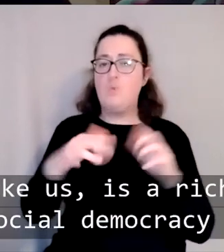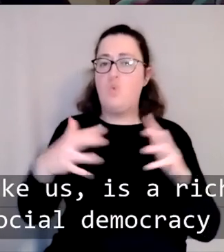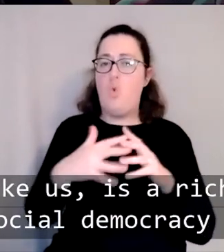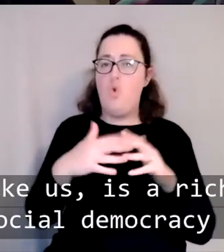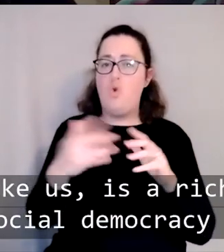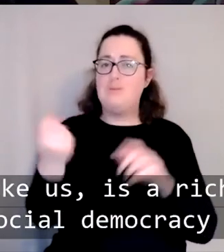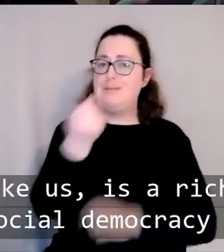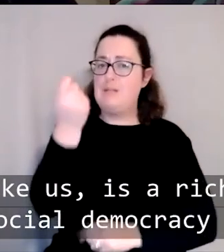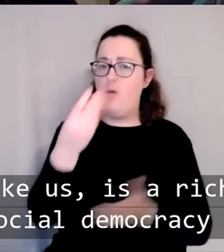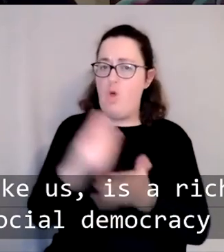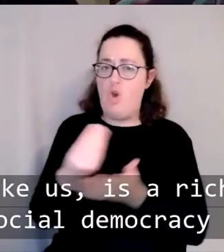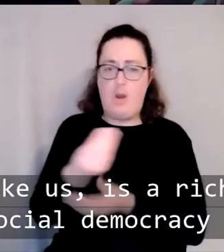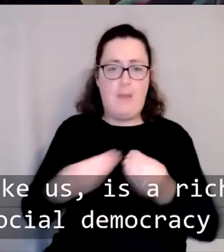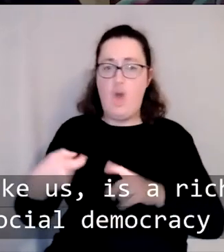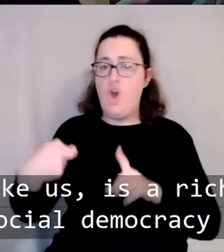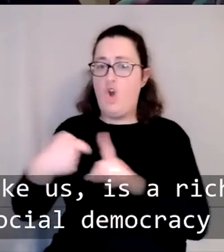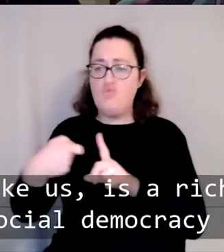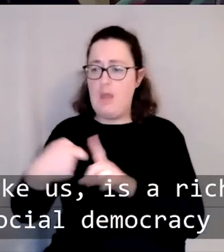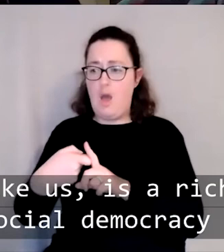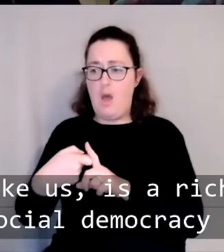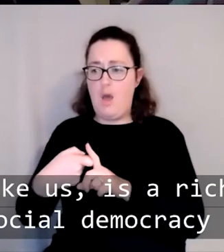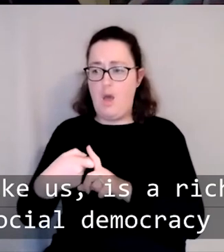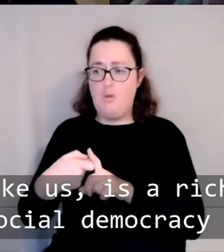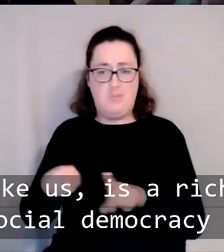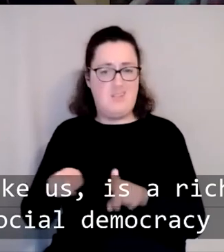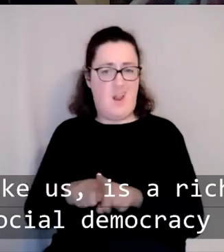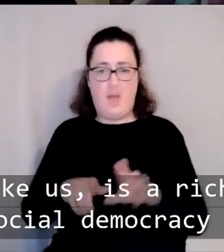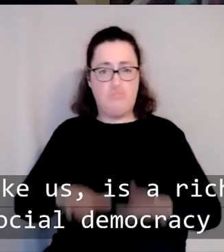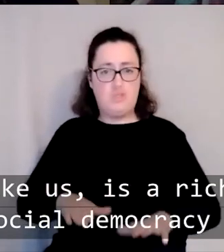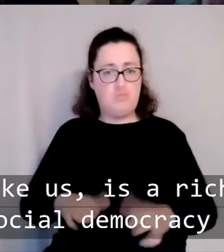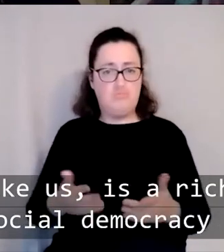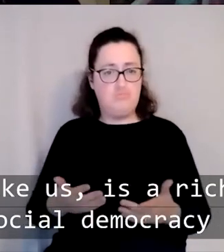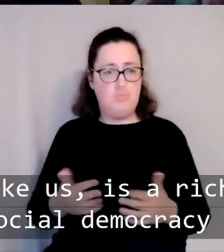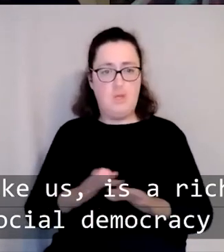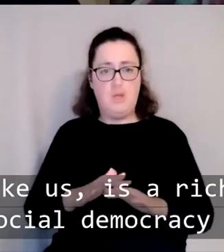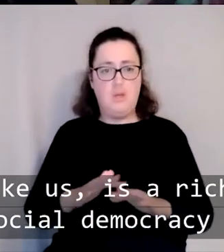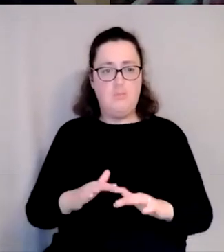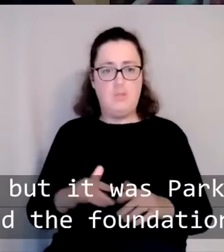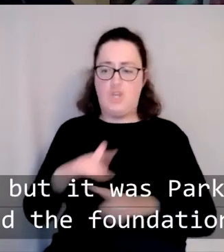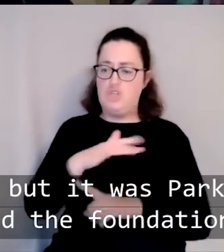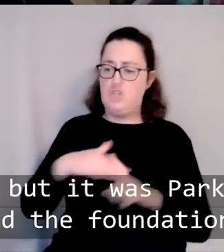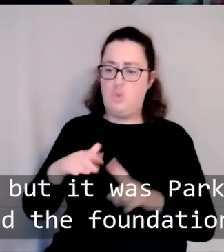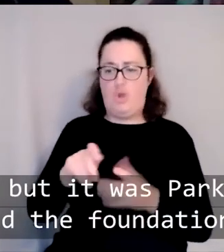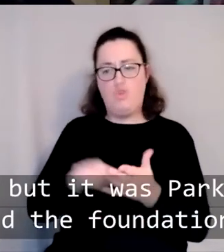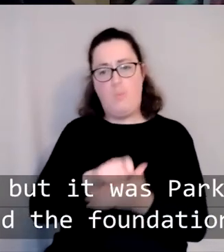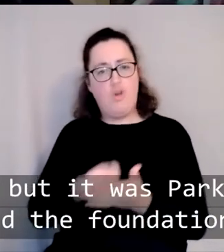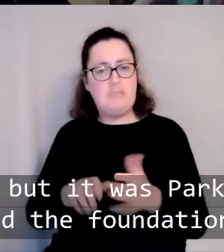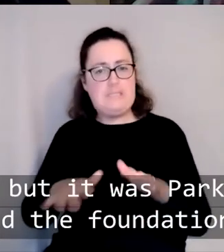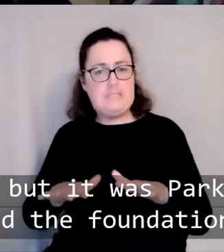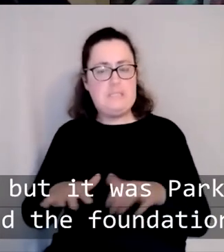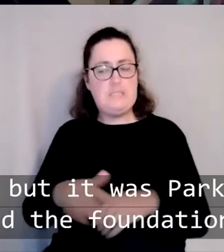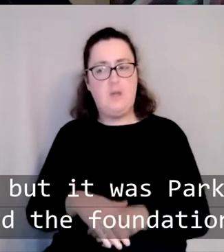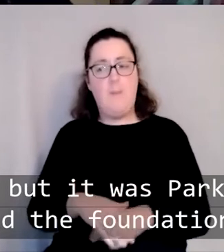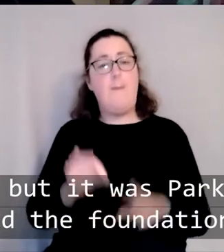Korea, like us, is, you know, it's not a rich country, and a social democracy in some ways. But it was Park